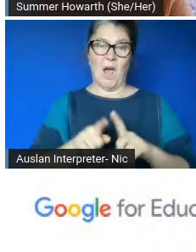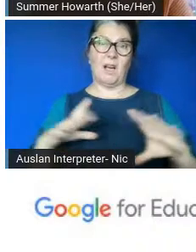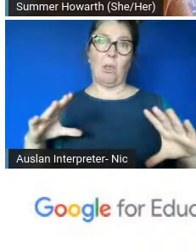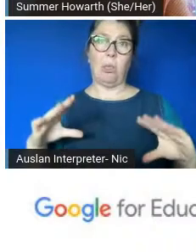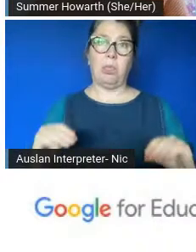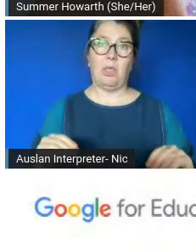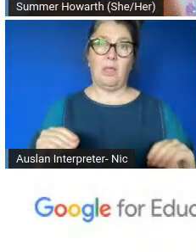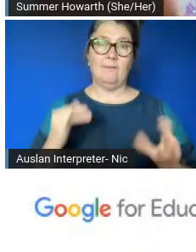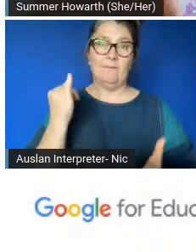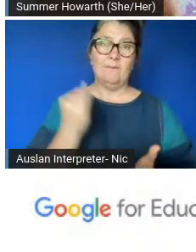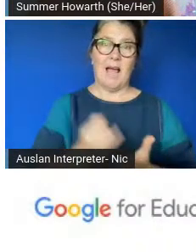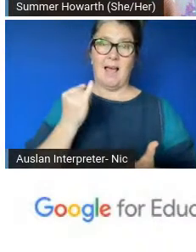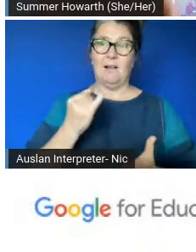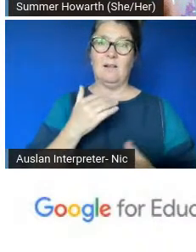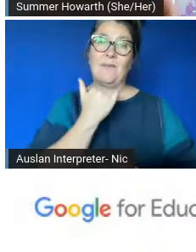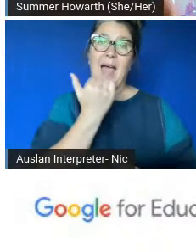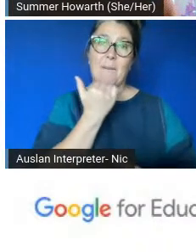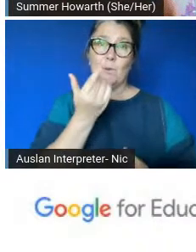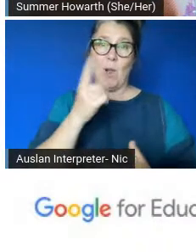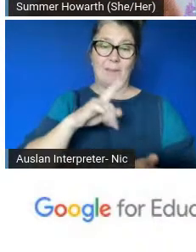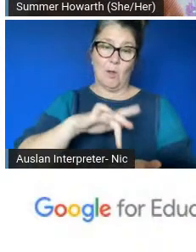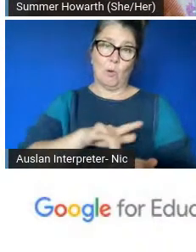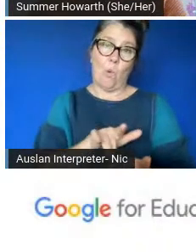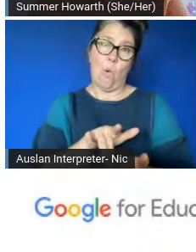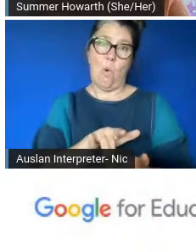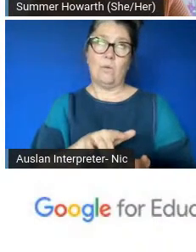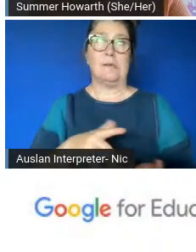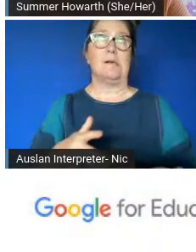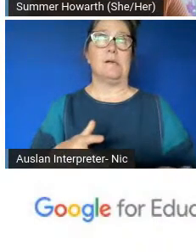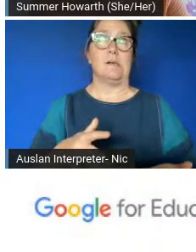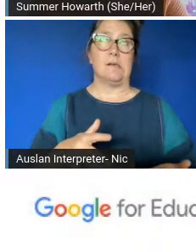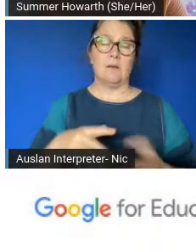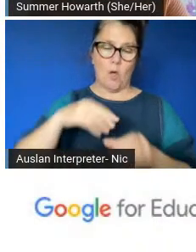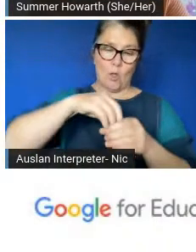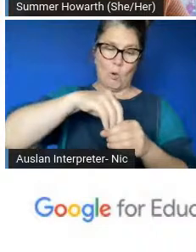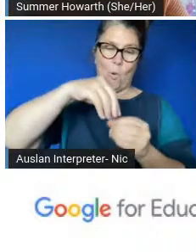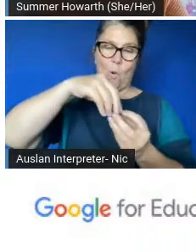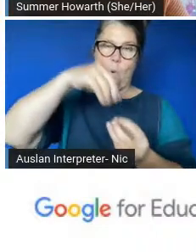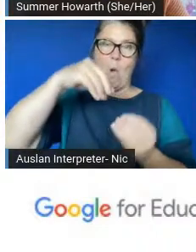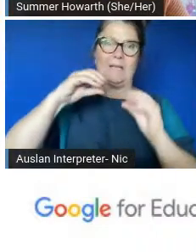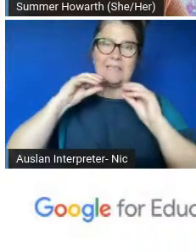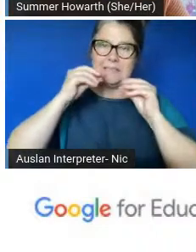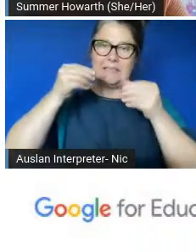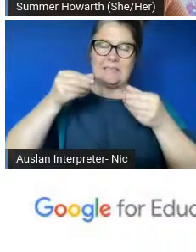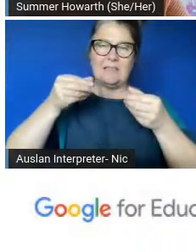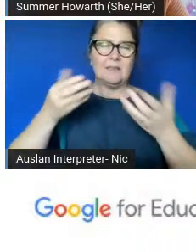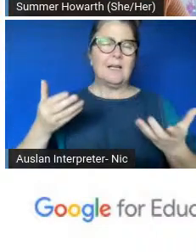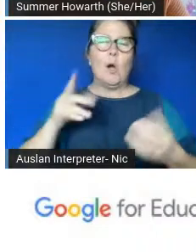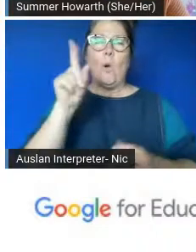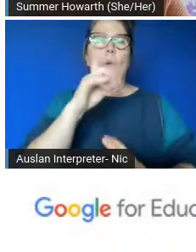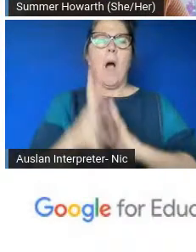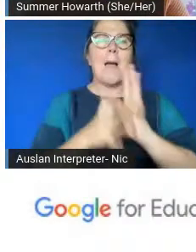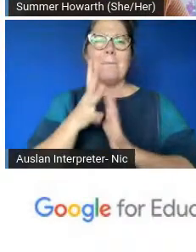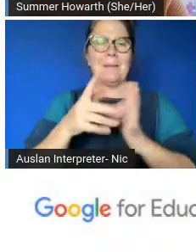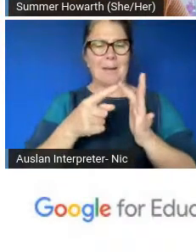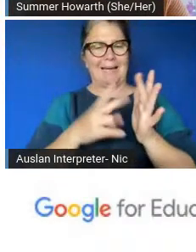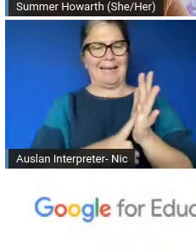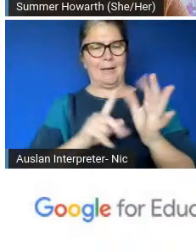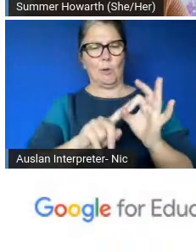on now to something else. But that idea of what we mean by inquiry is not a model